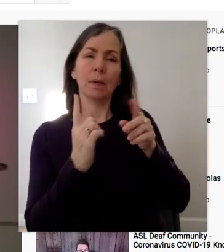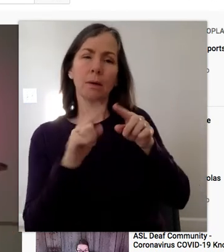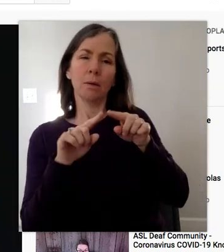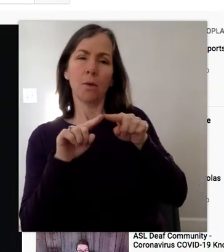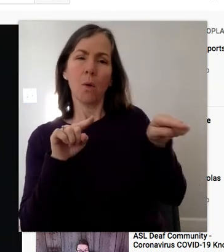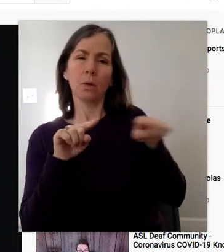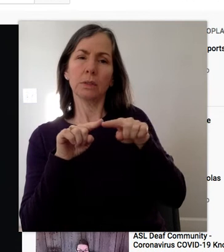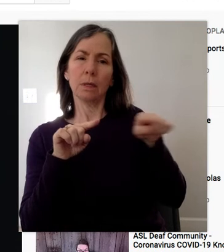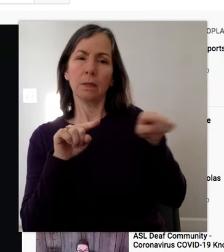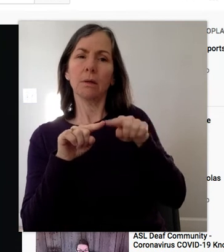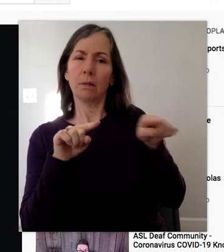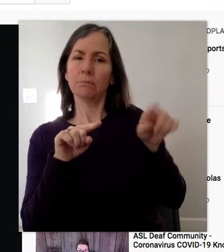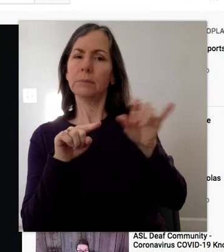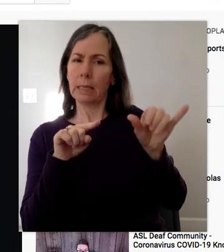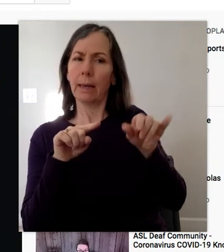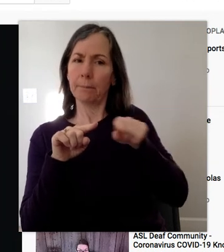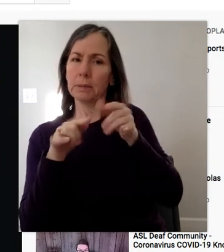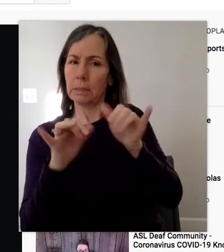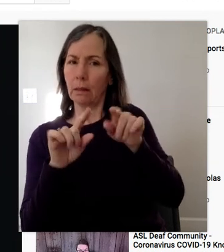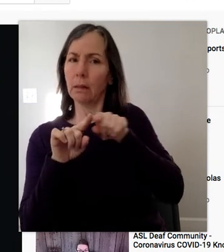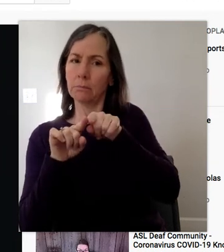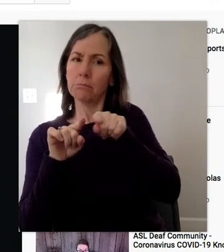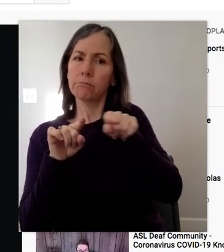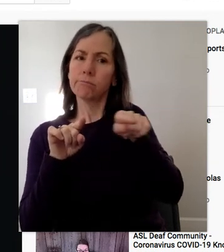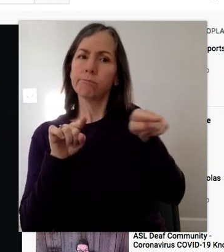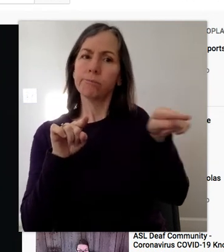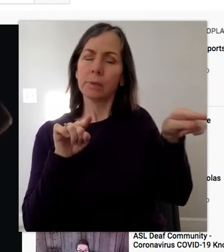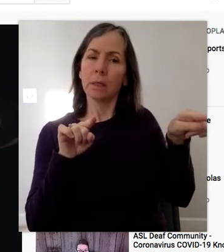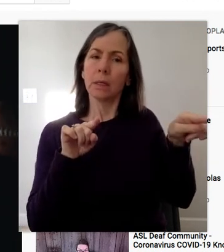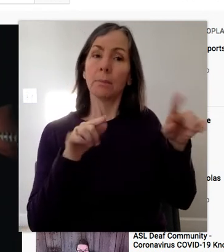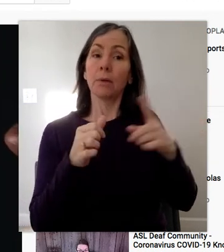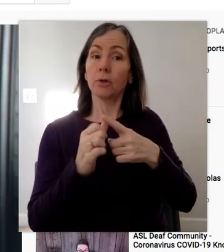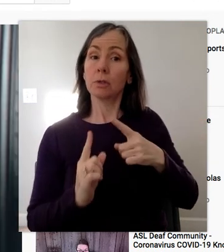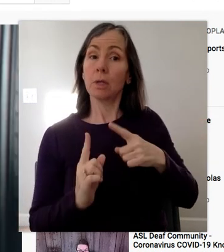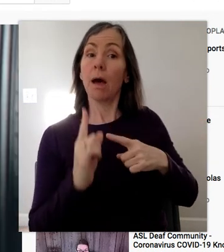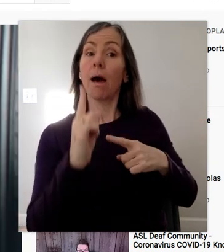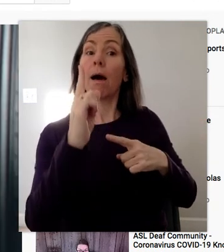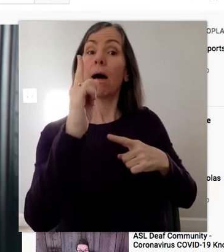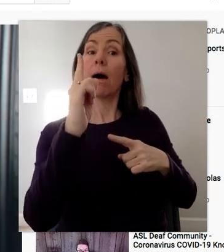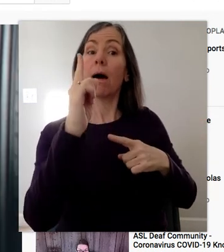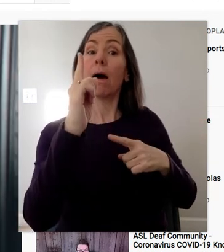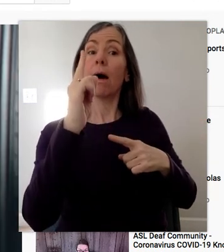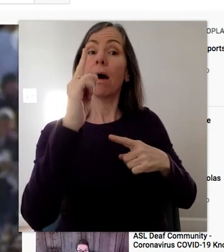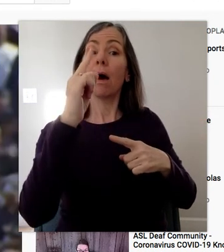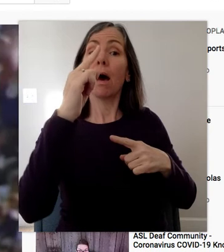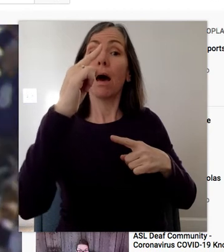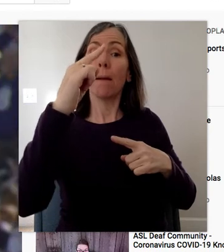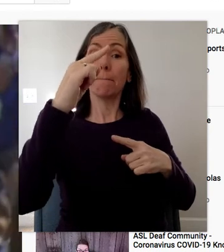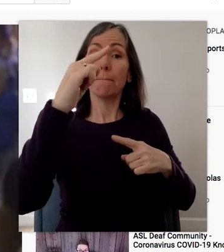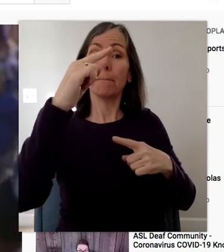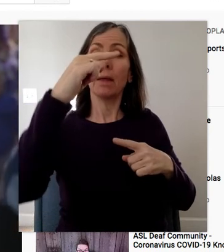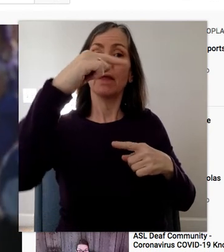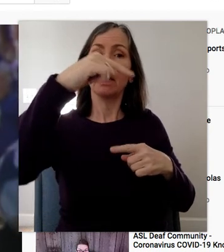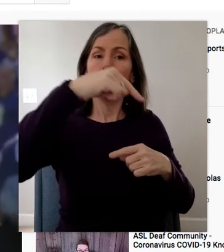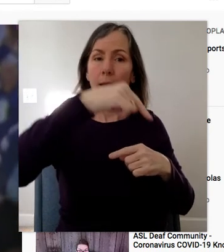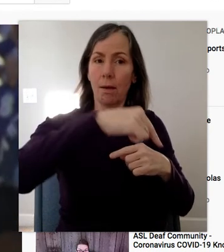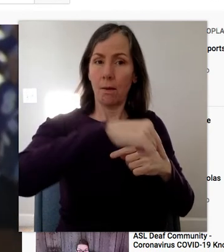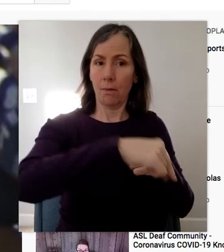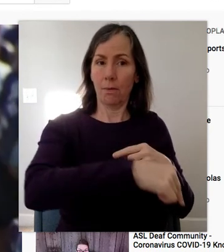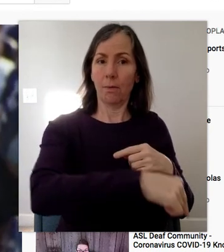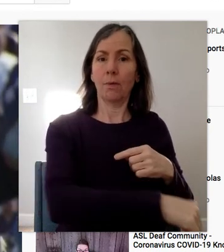same. And down it goes until it reaches its mark. It was always a great feeling to get as a punter to watch that ball go in the air knowing that you had